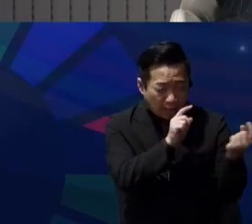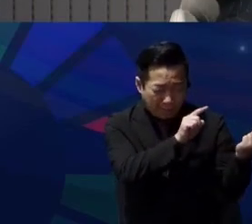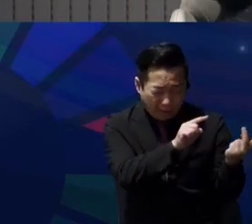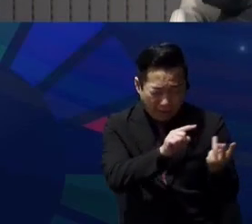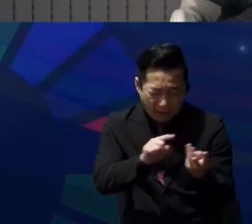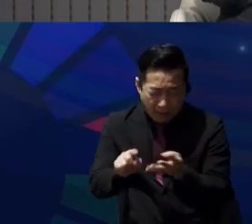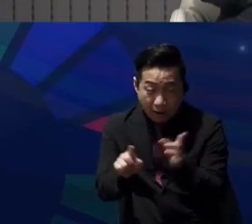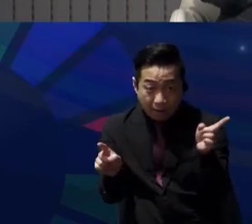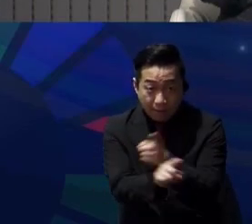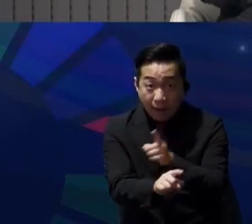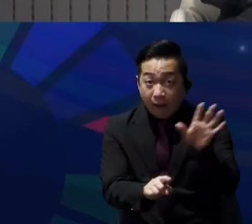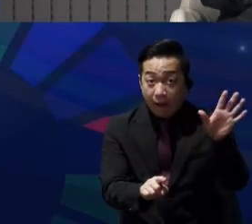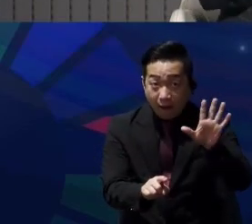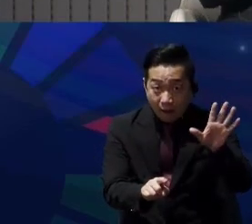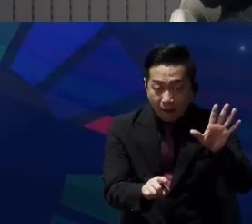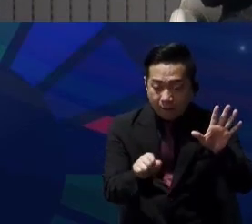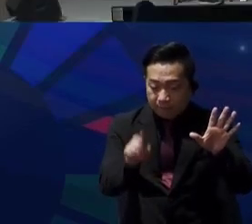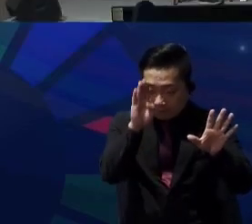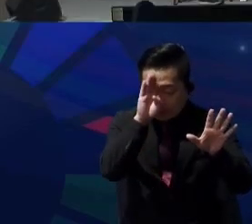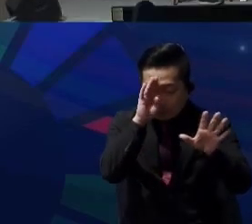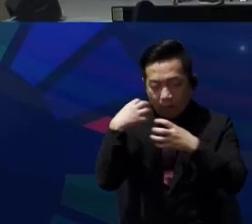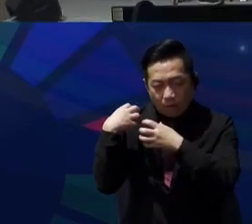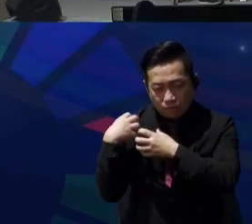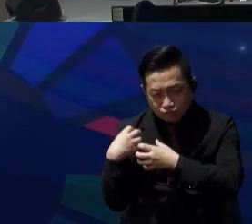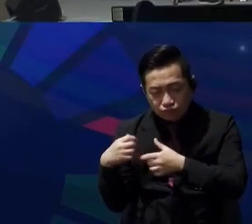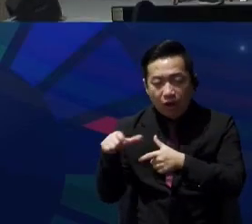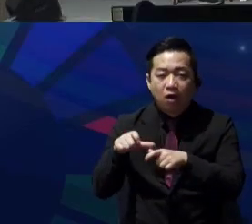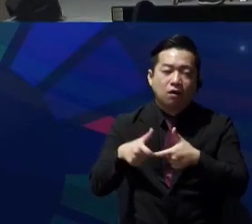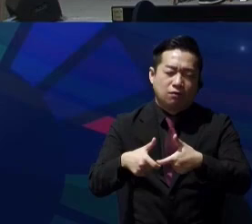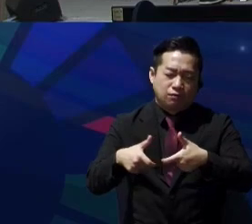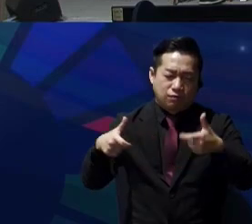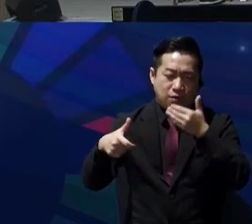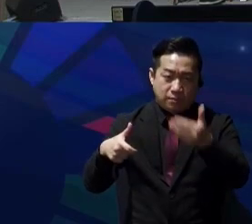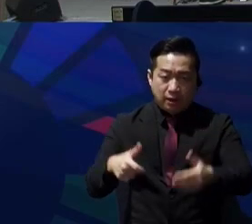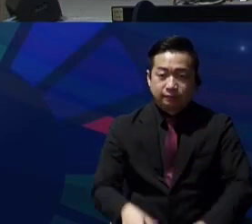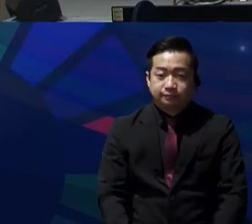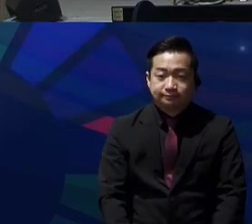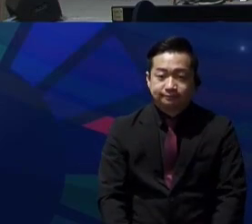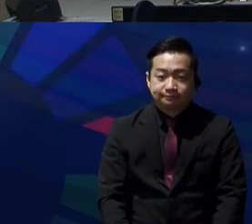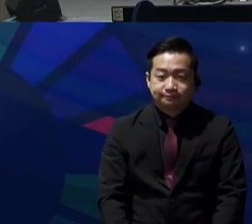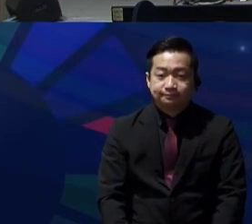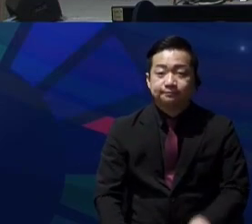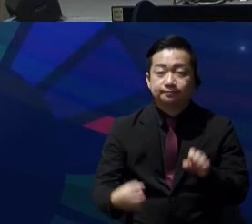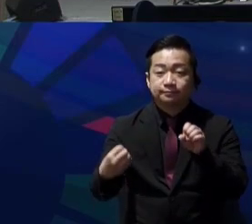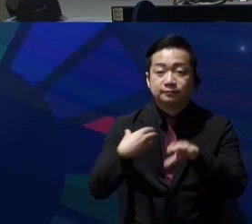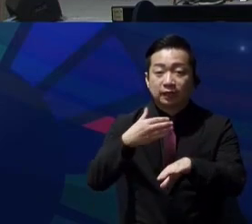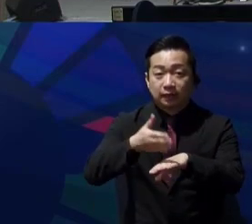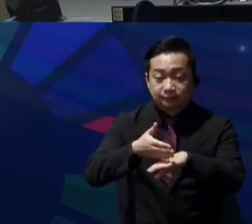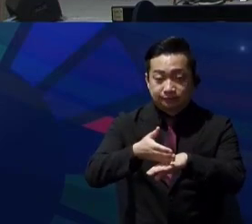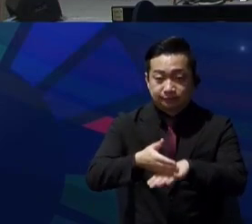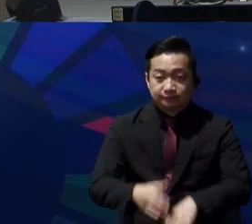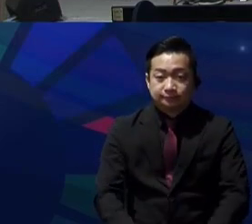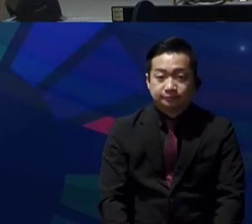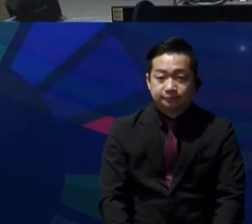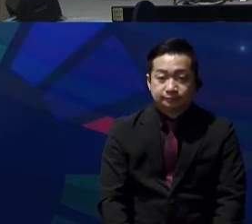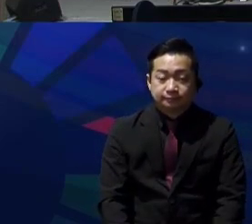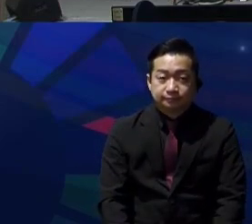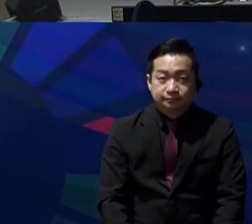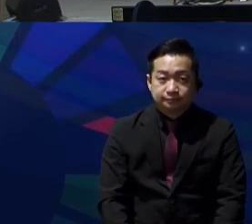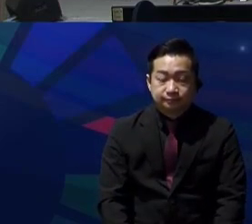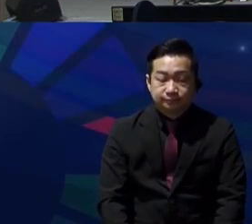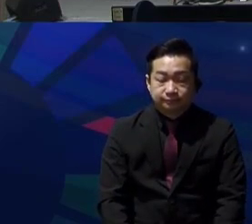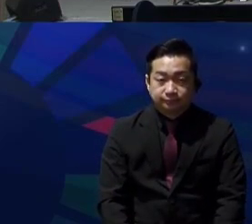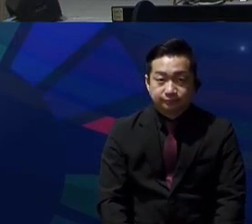disease changing very rapidly. Thank you for this great discussion. I want to